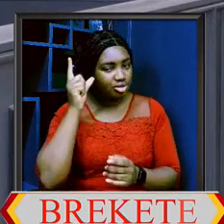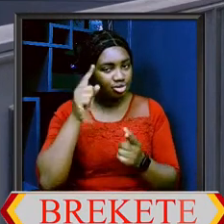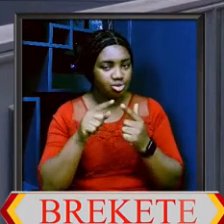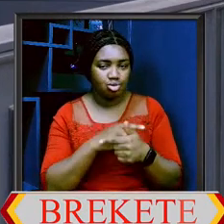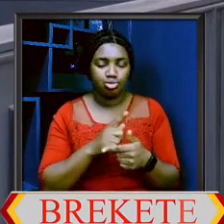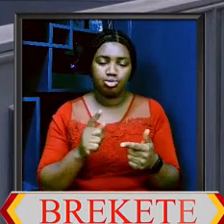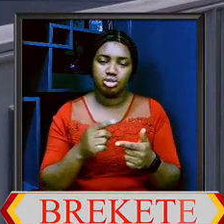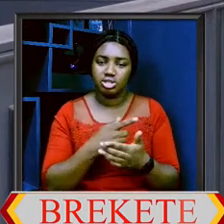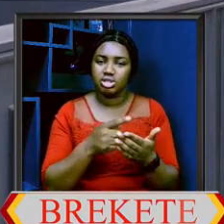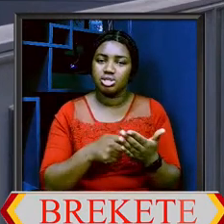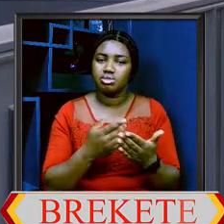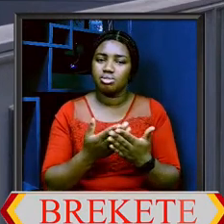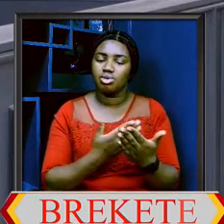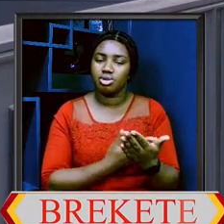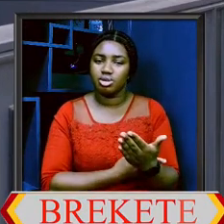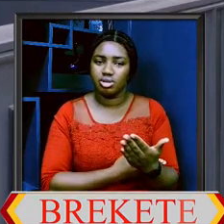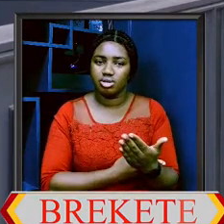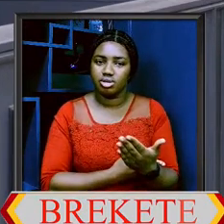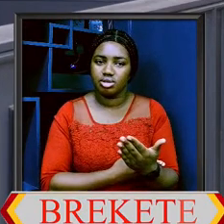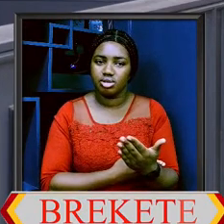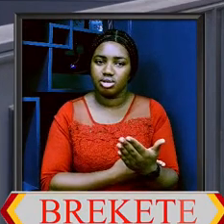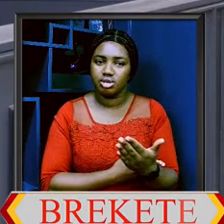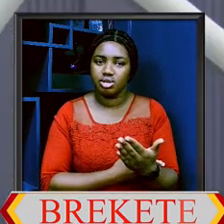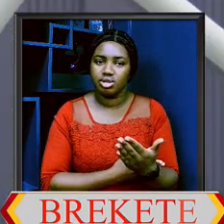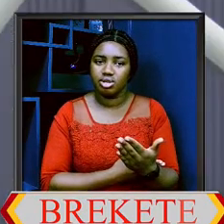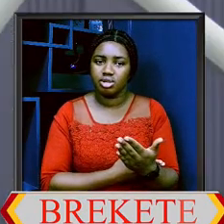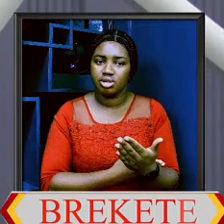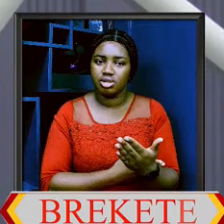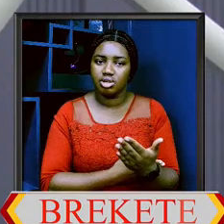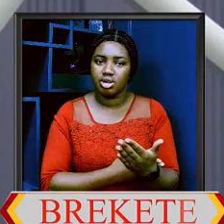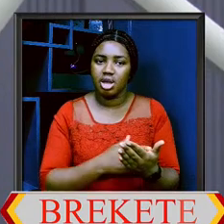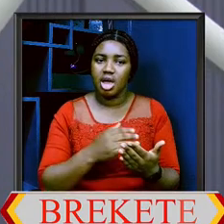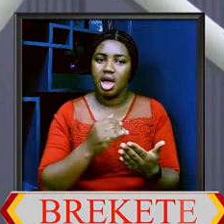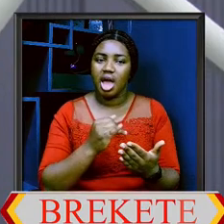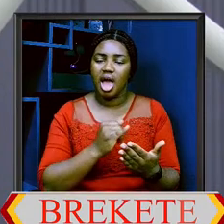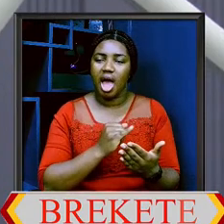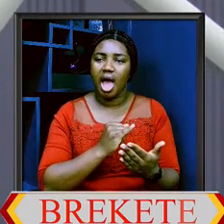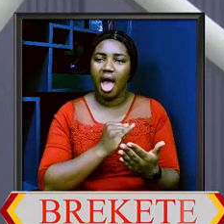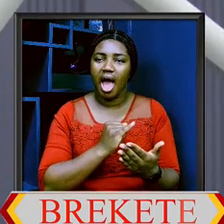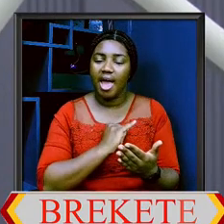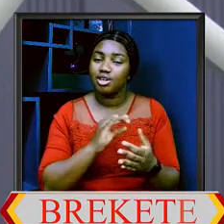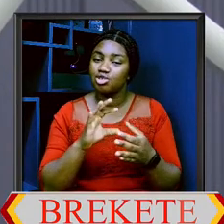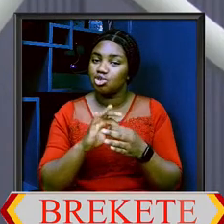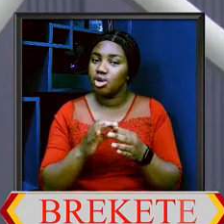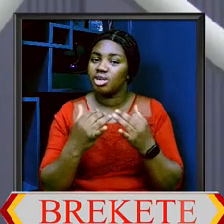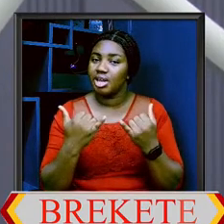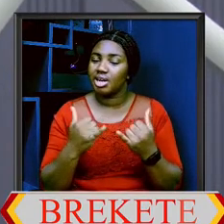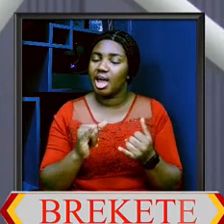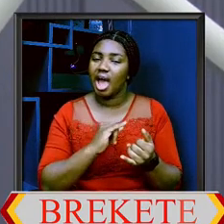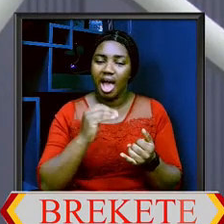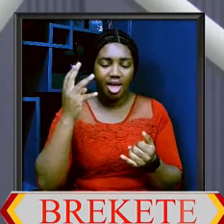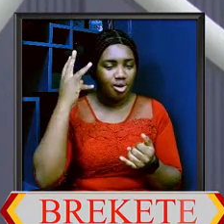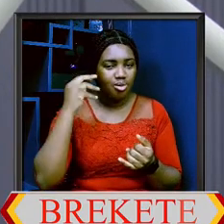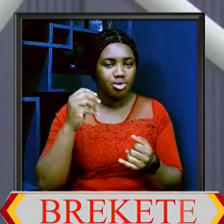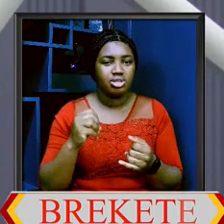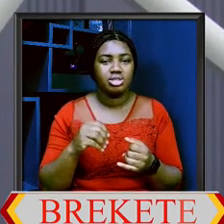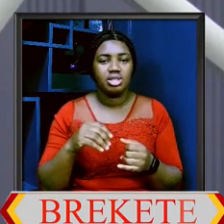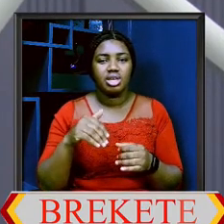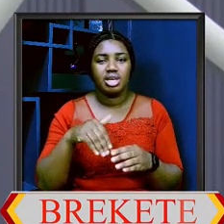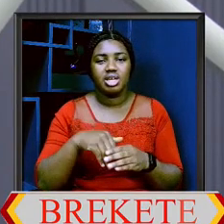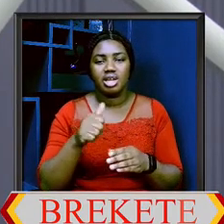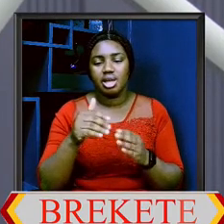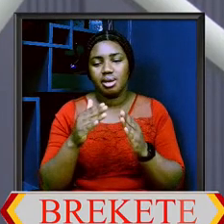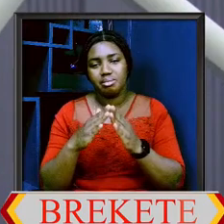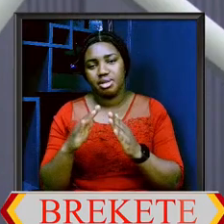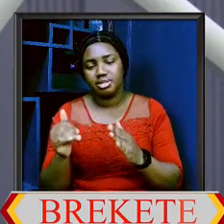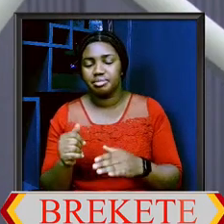morning for the program break I just I was some okay I he get